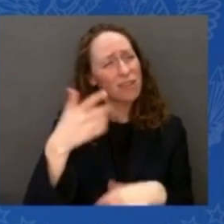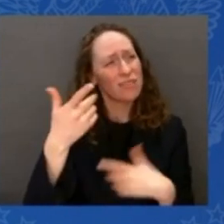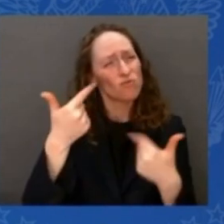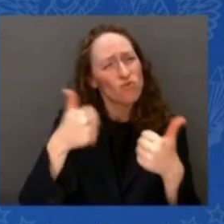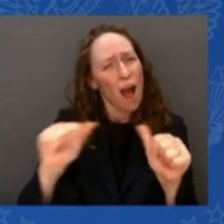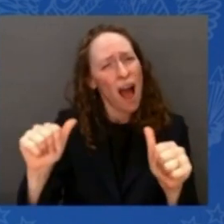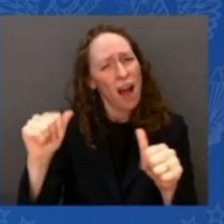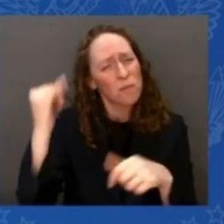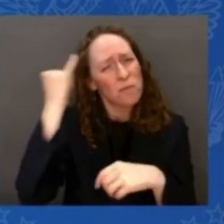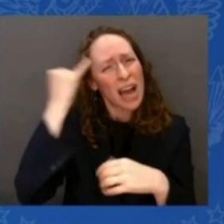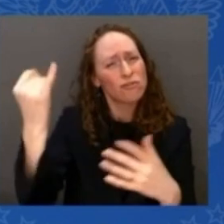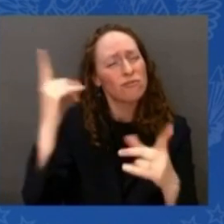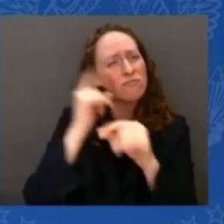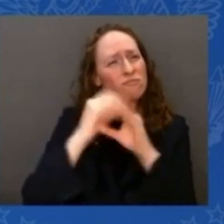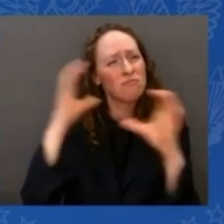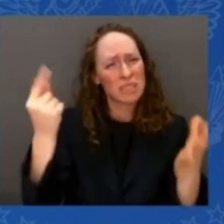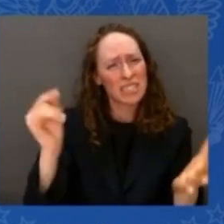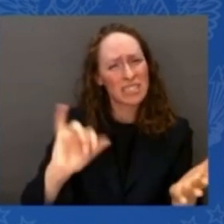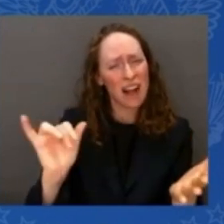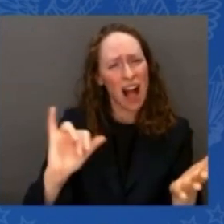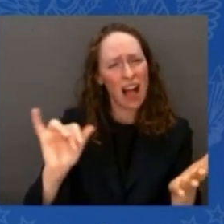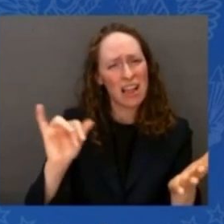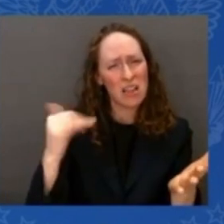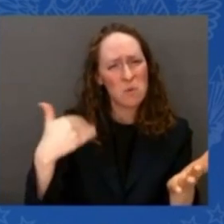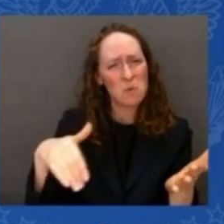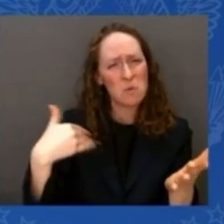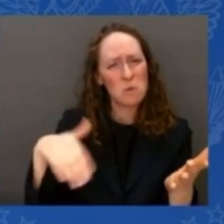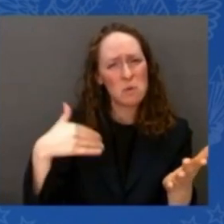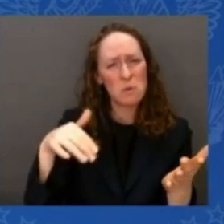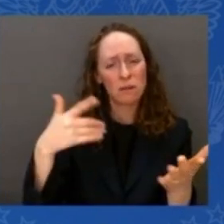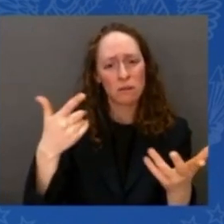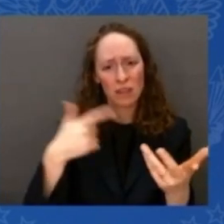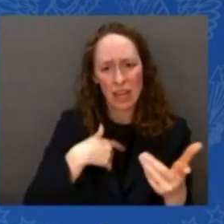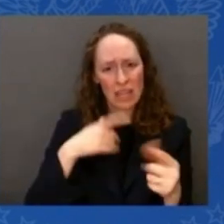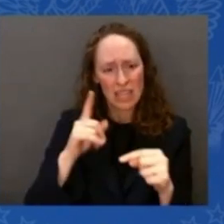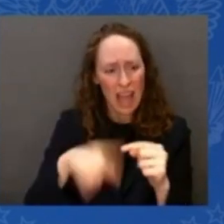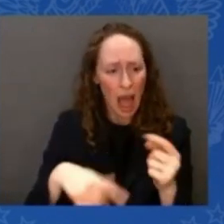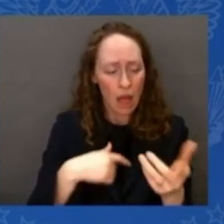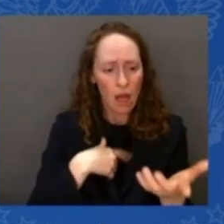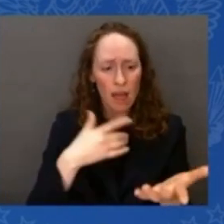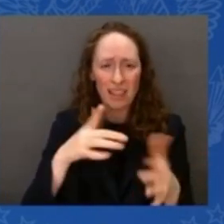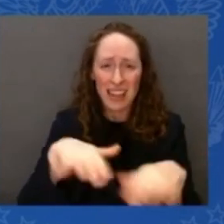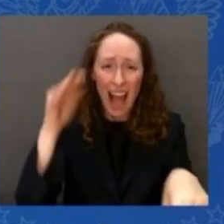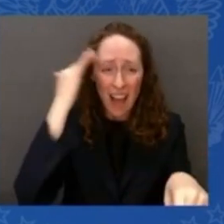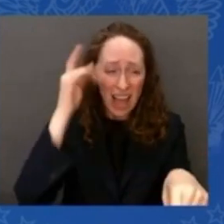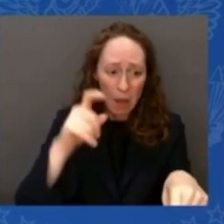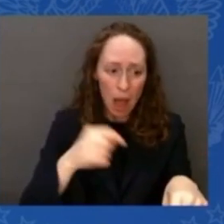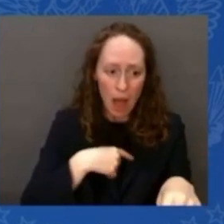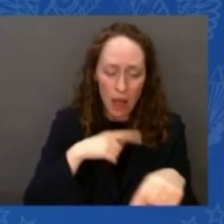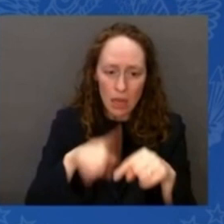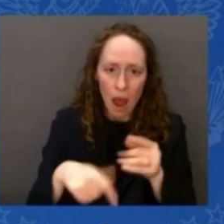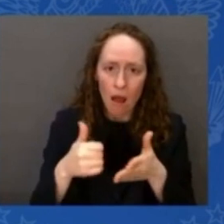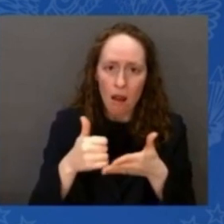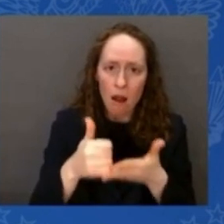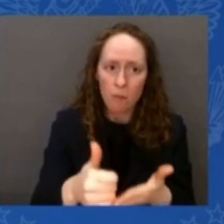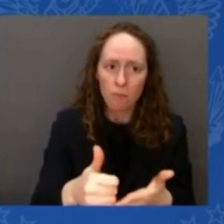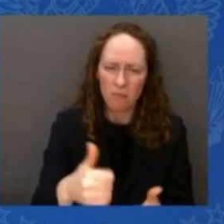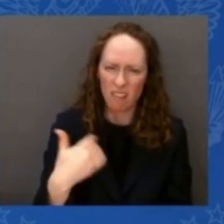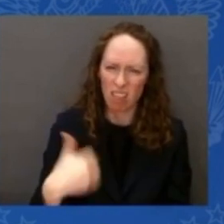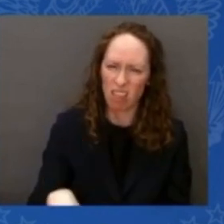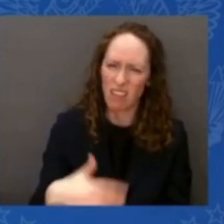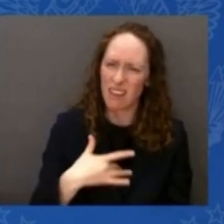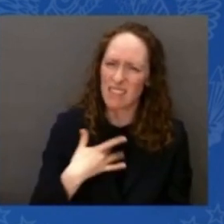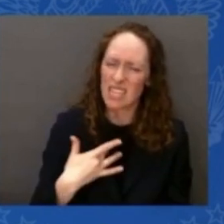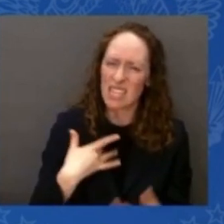you could do it. We've changed it now. We've changed it. In terms of, but we haven't changed it permanently